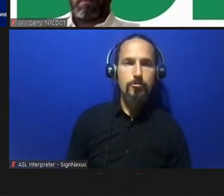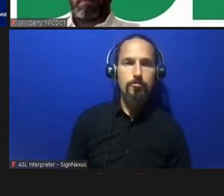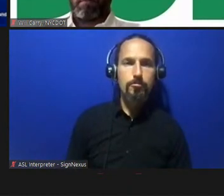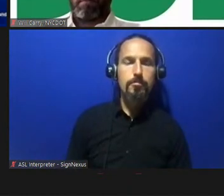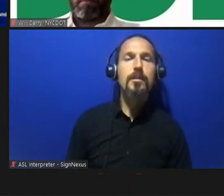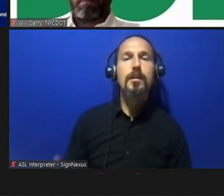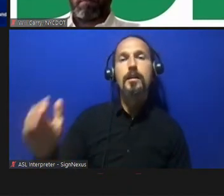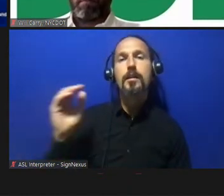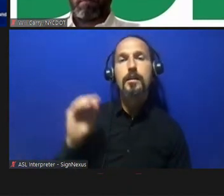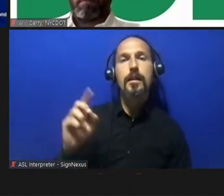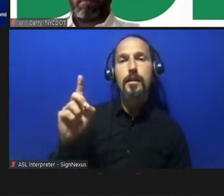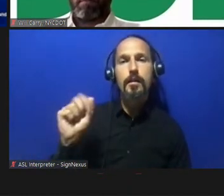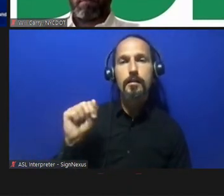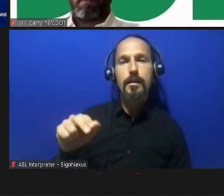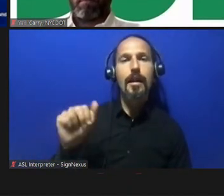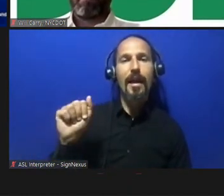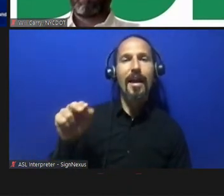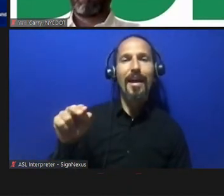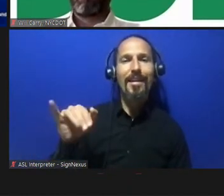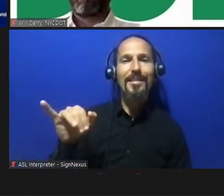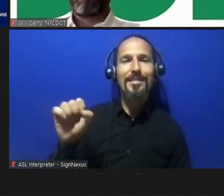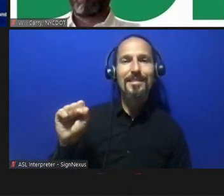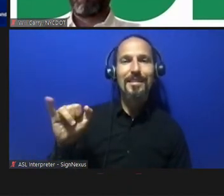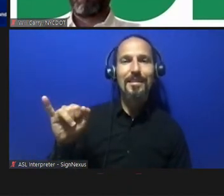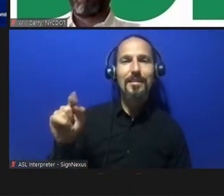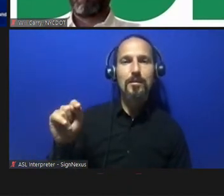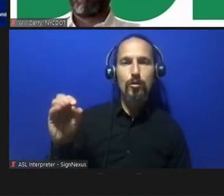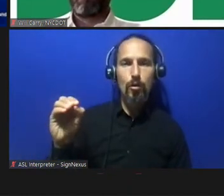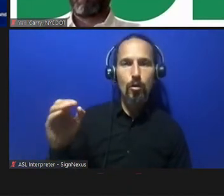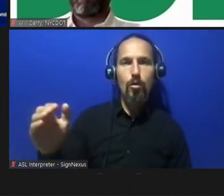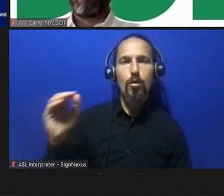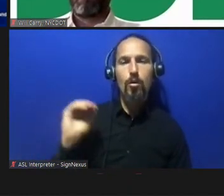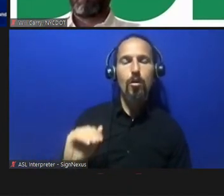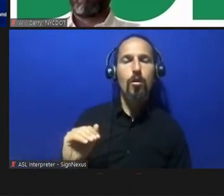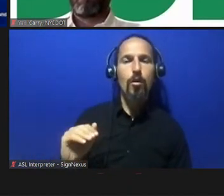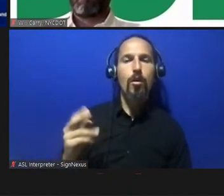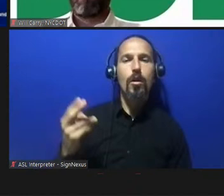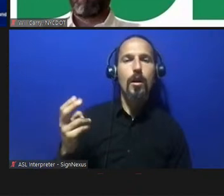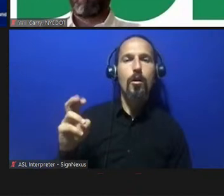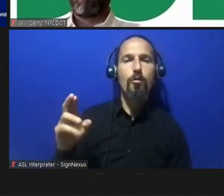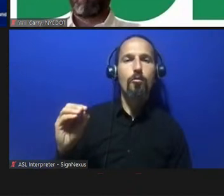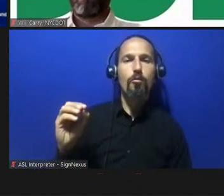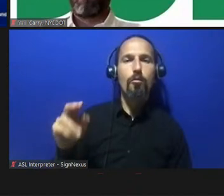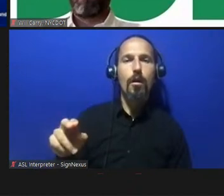the next speaker is dan anacito followed by haron douglas